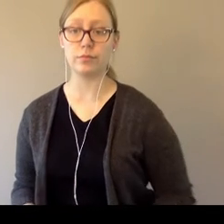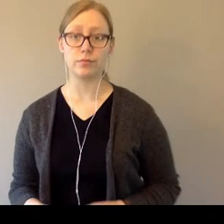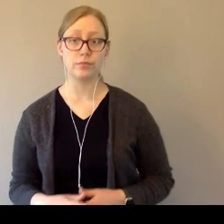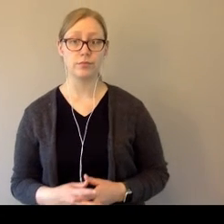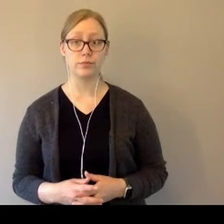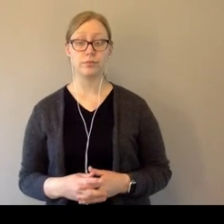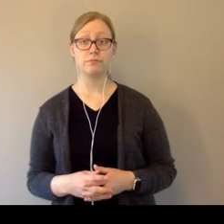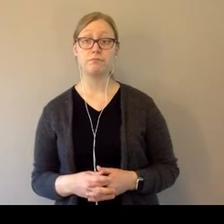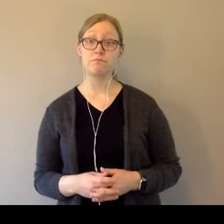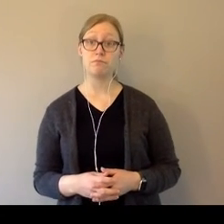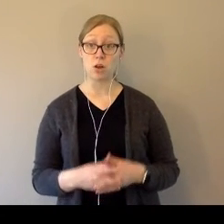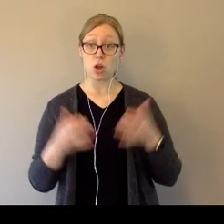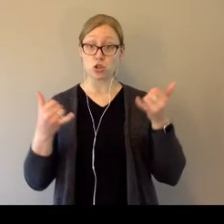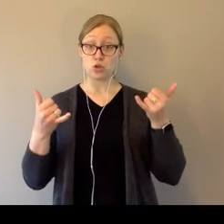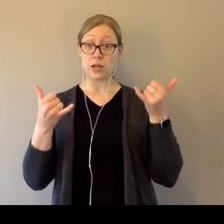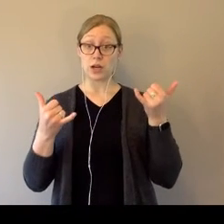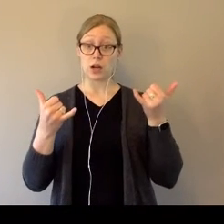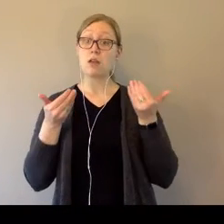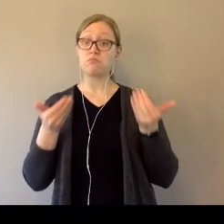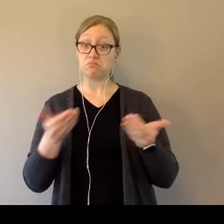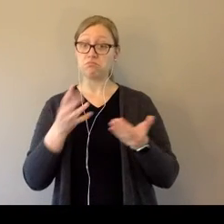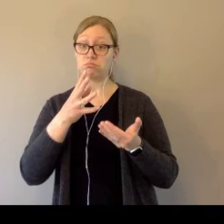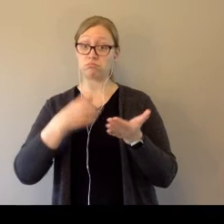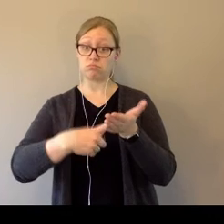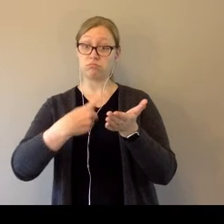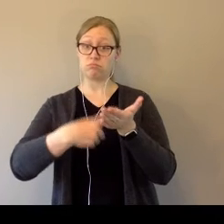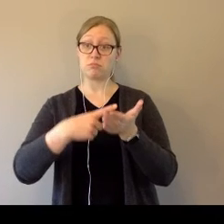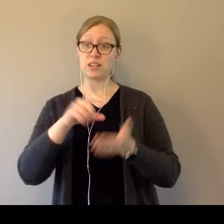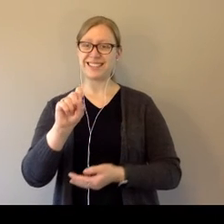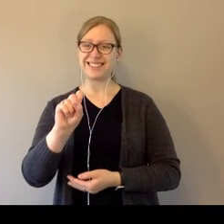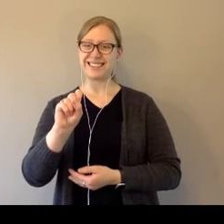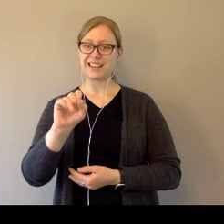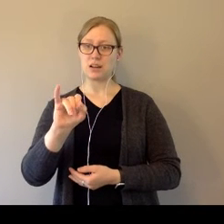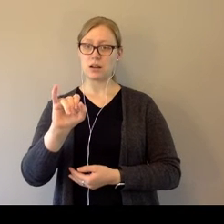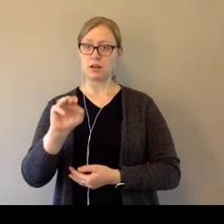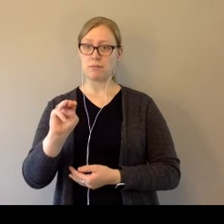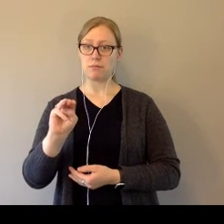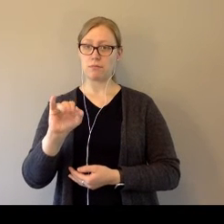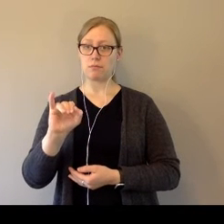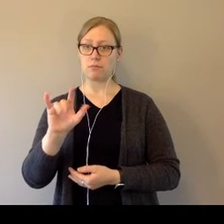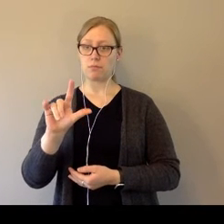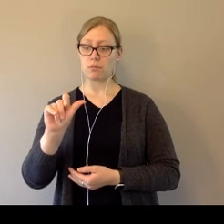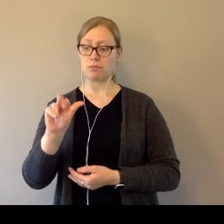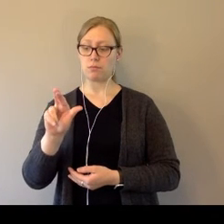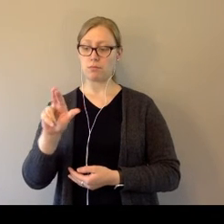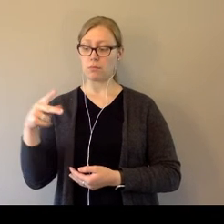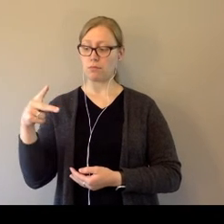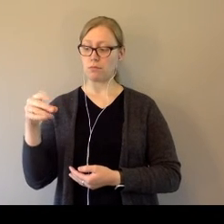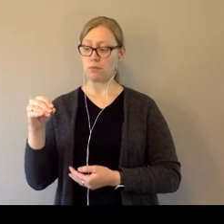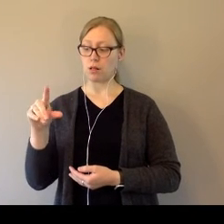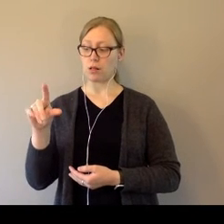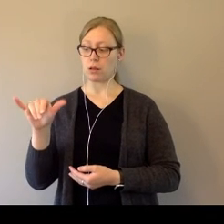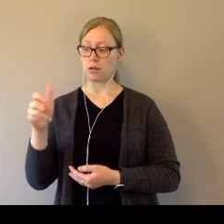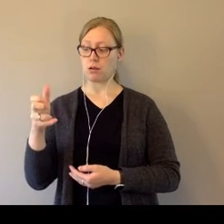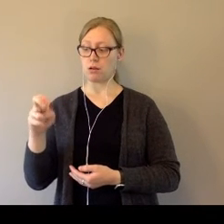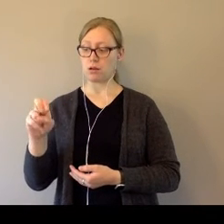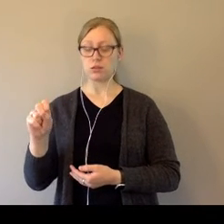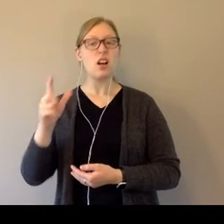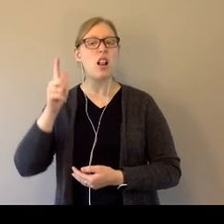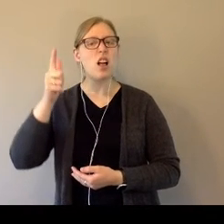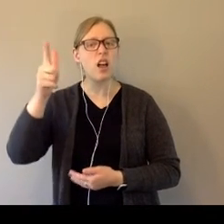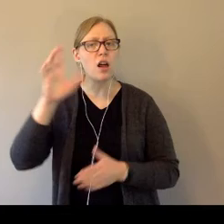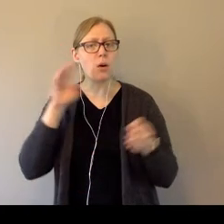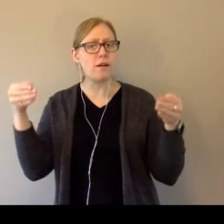So today we're going to talk about similar polygons. In subsequent lessons, we're going to focus more on triangles, similar triangles, but we're going to start